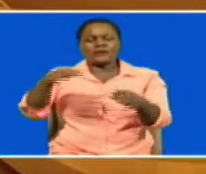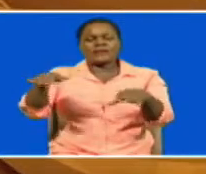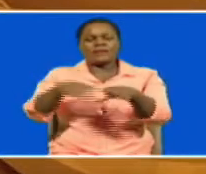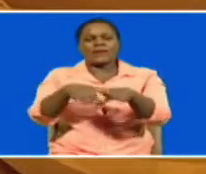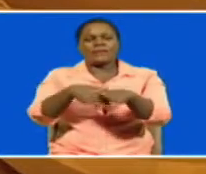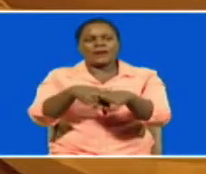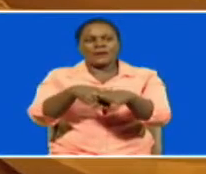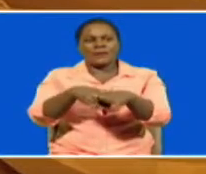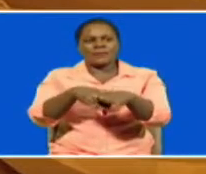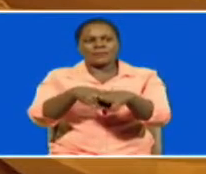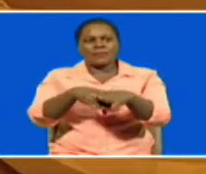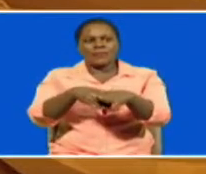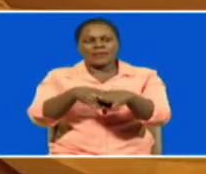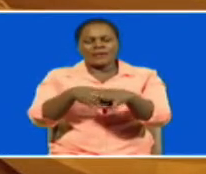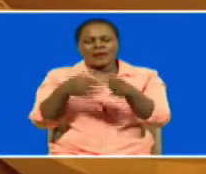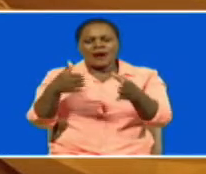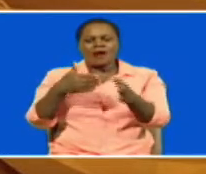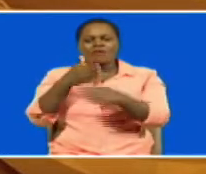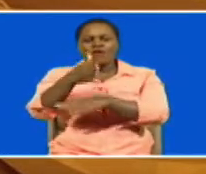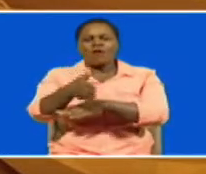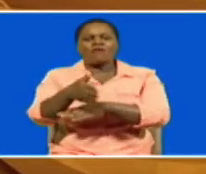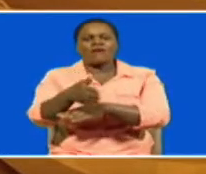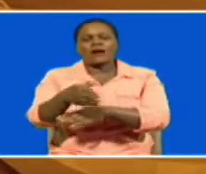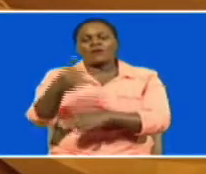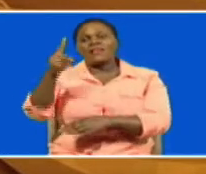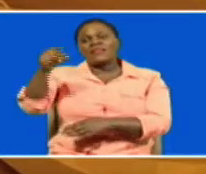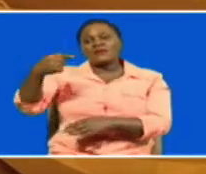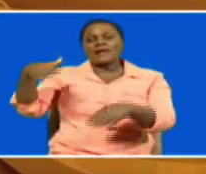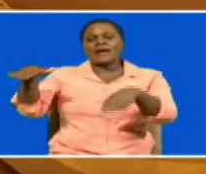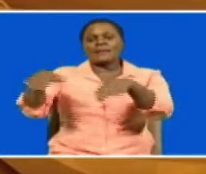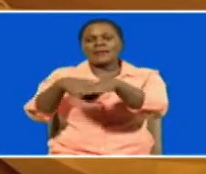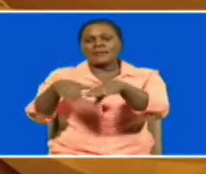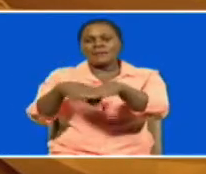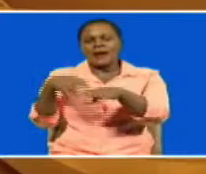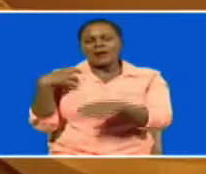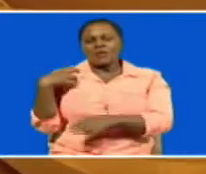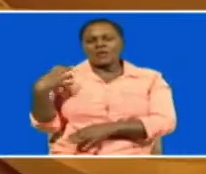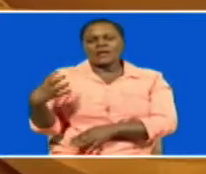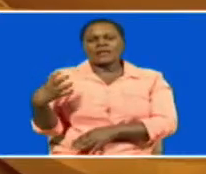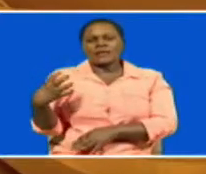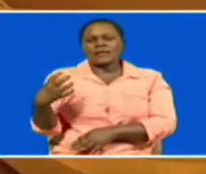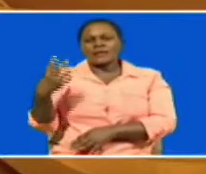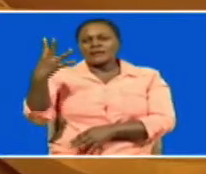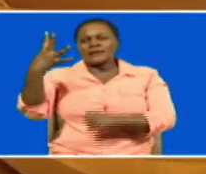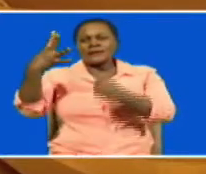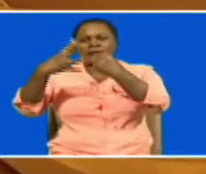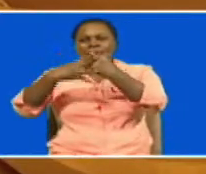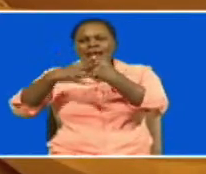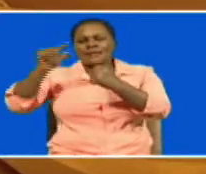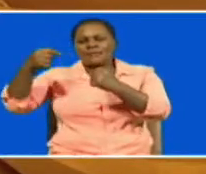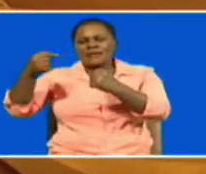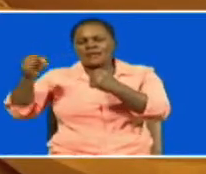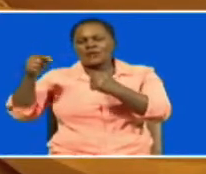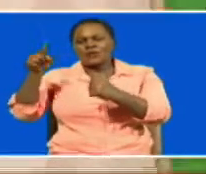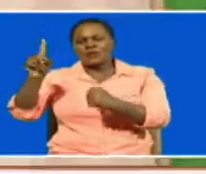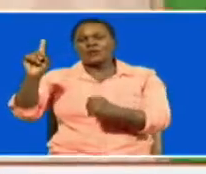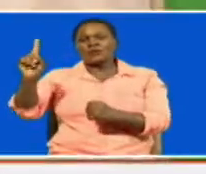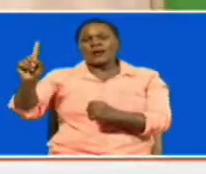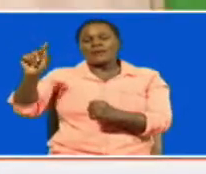mapya. Shirika la kimisitu lina zaidi ya washirika 1,000 na mali ya kima cha shilingi bilioni 9.1.